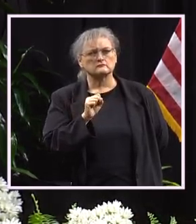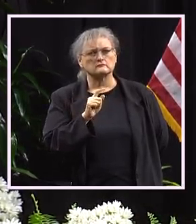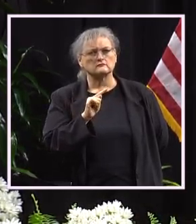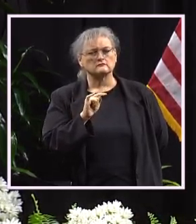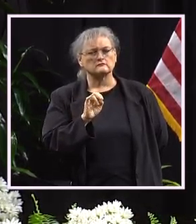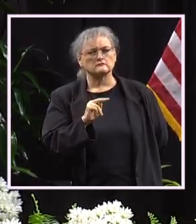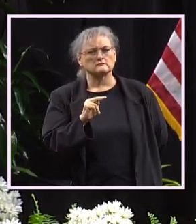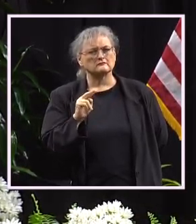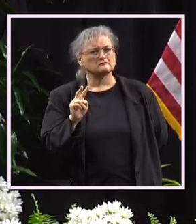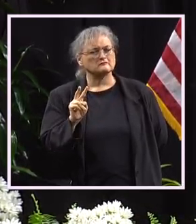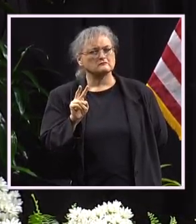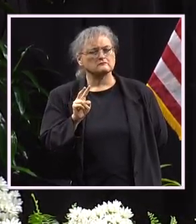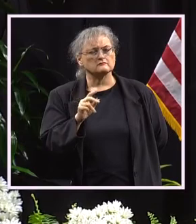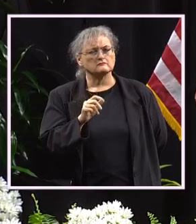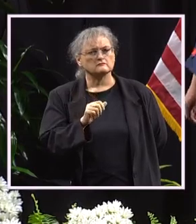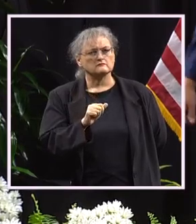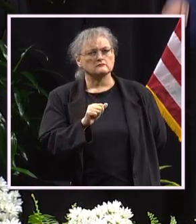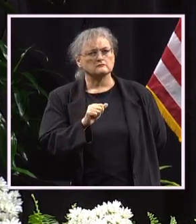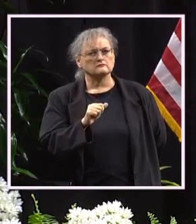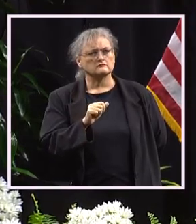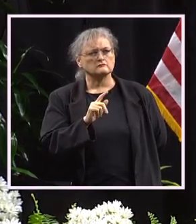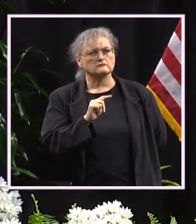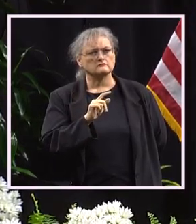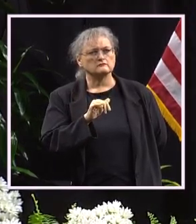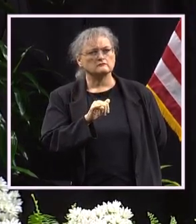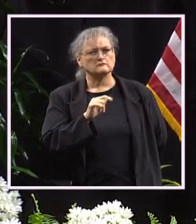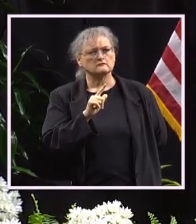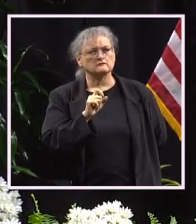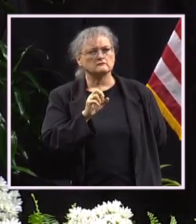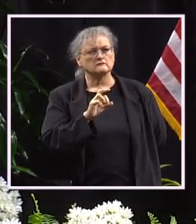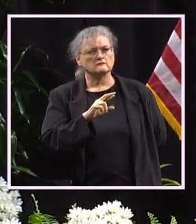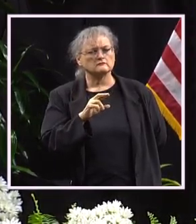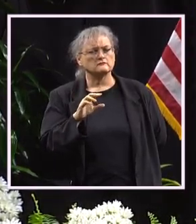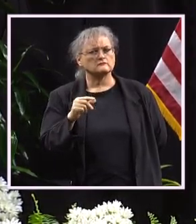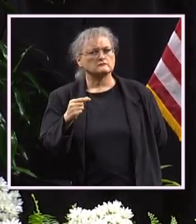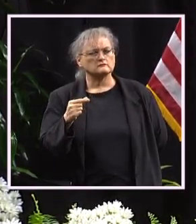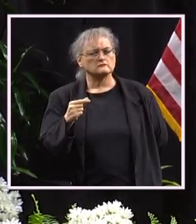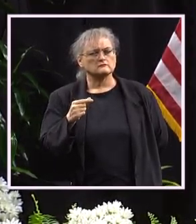Cum Laude, Tyler Austin Griswold,